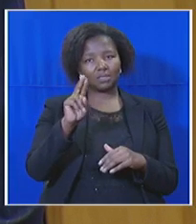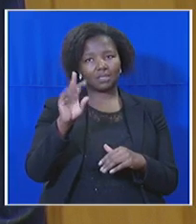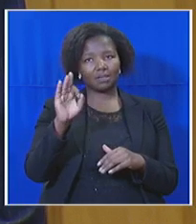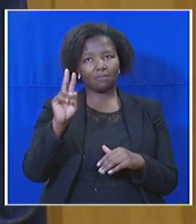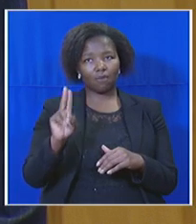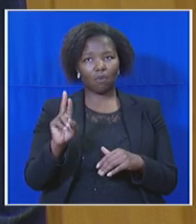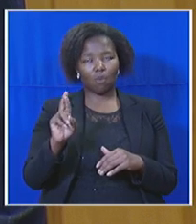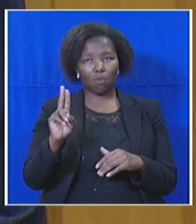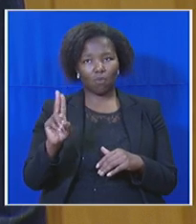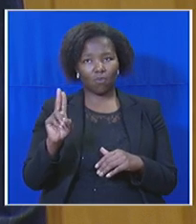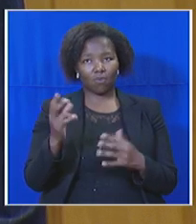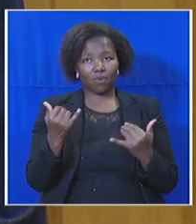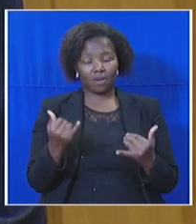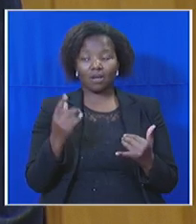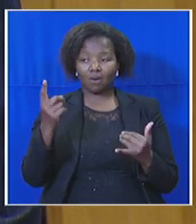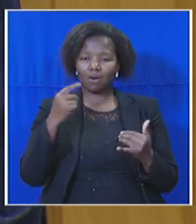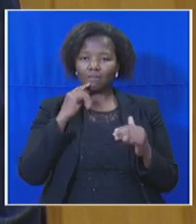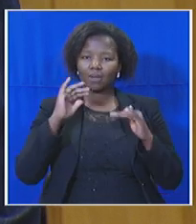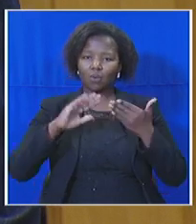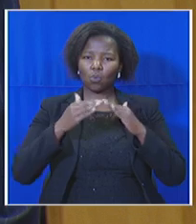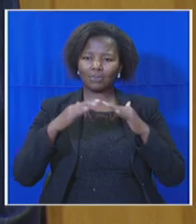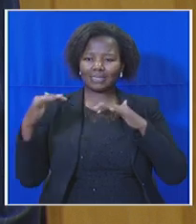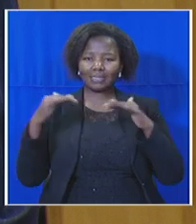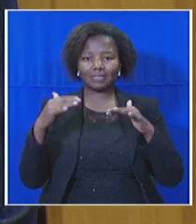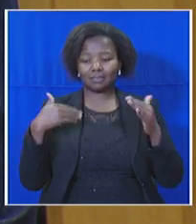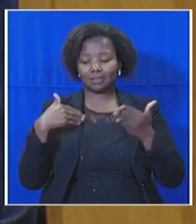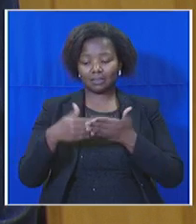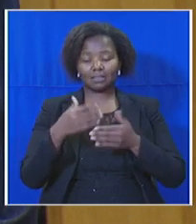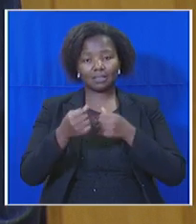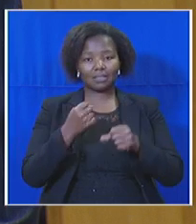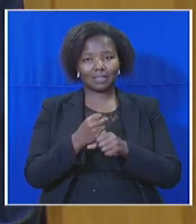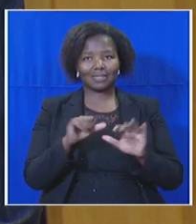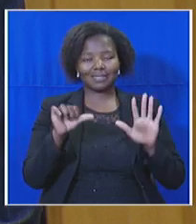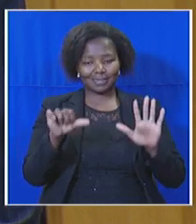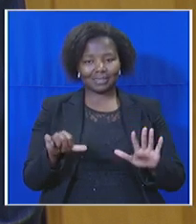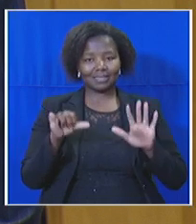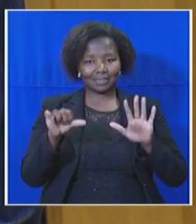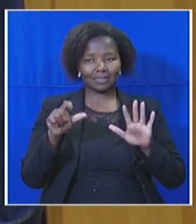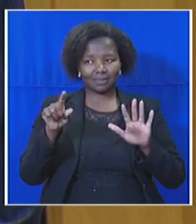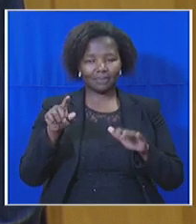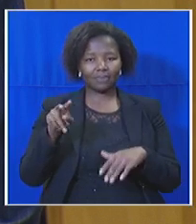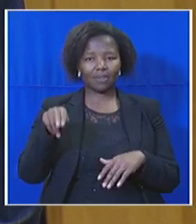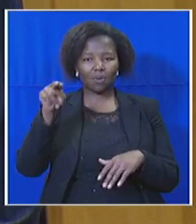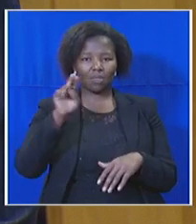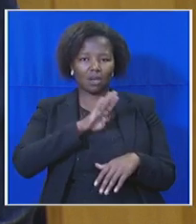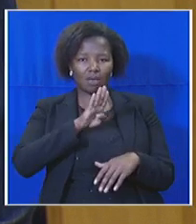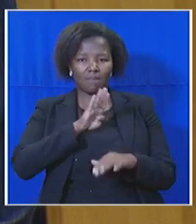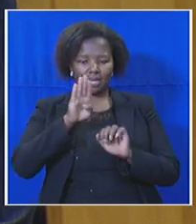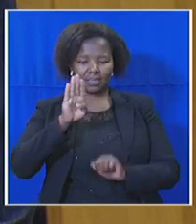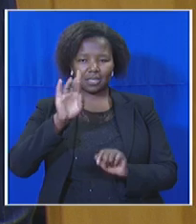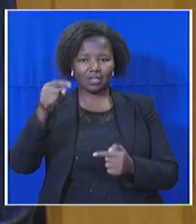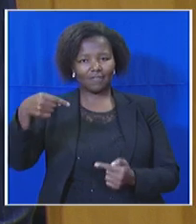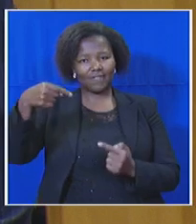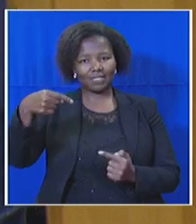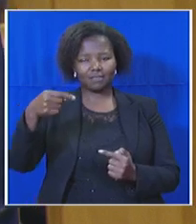the Sudanese civil war, where for 16 years he was in charge of the northern armies against the south. He should be